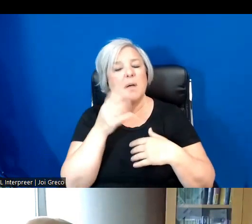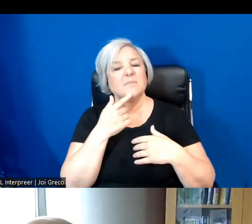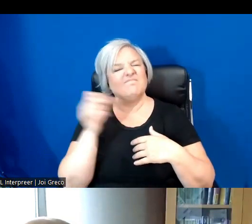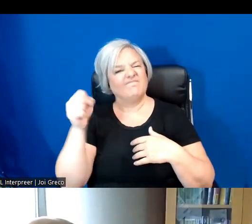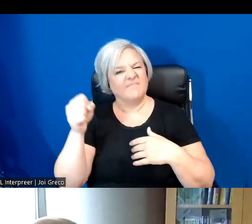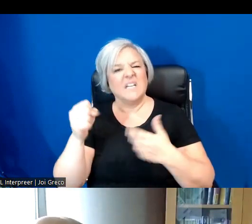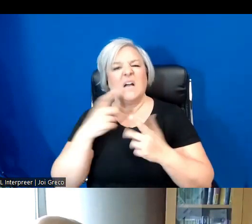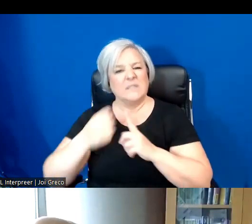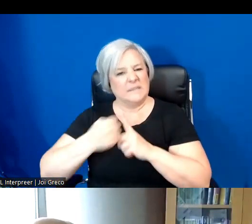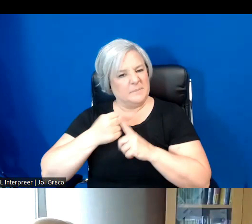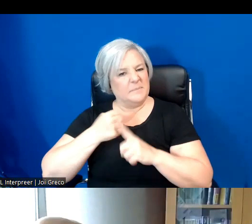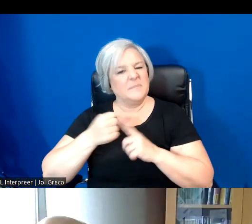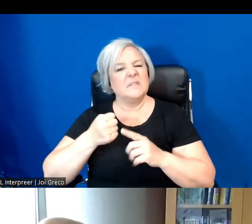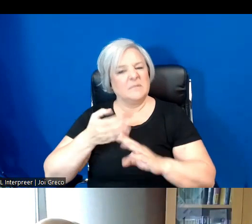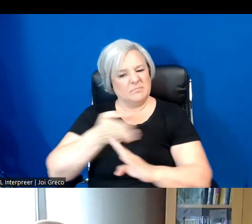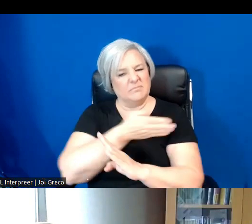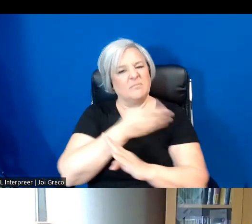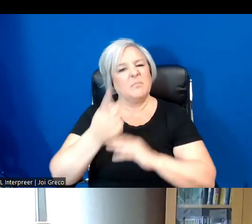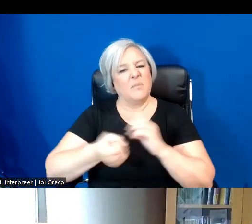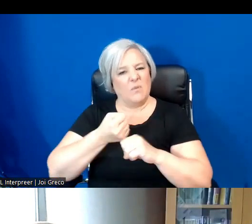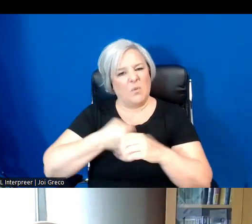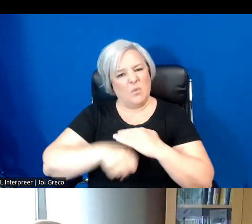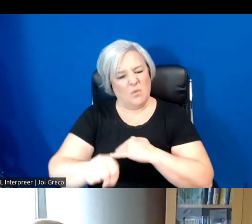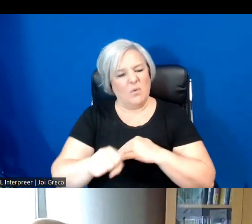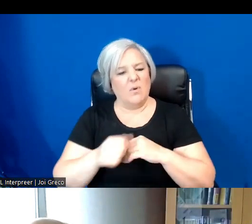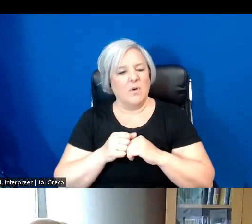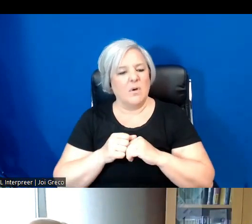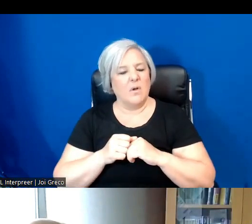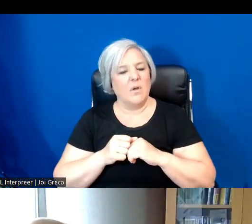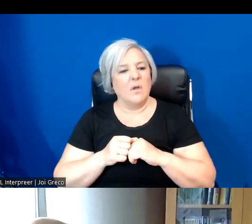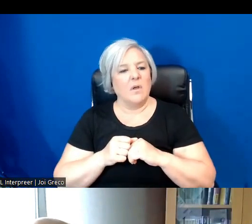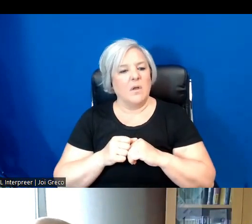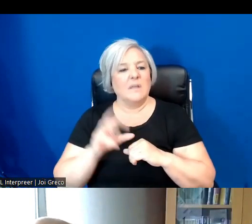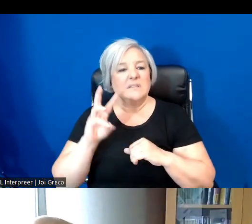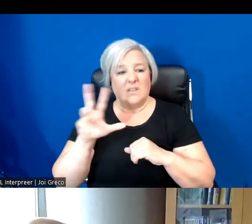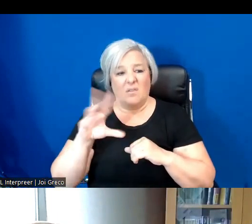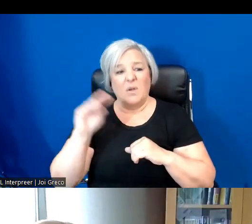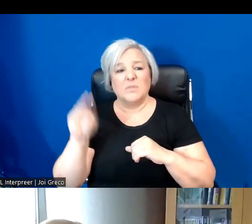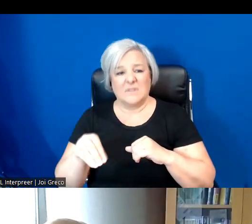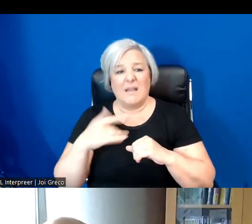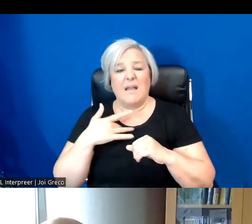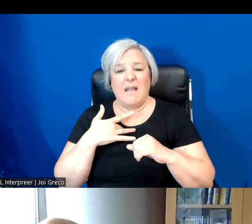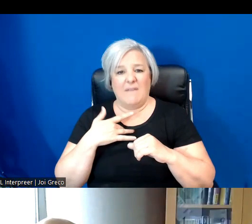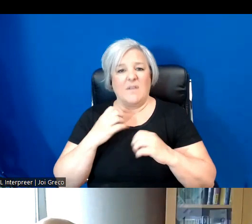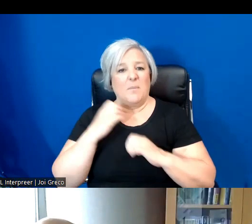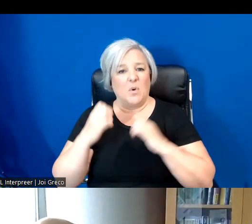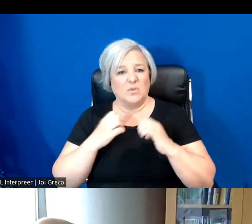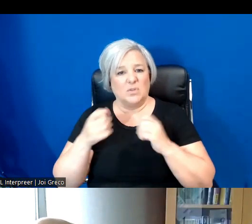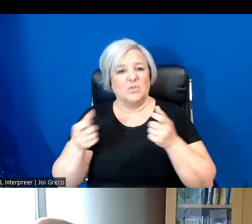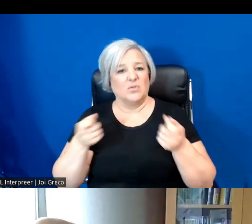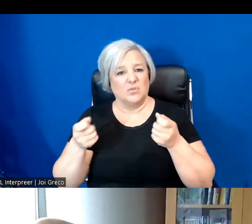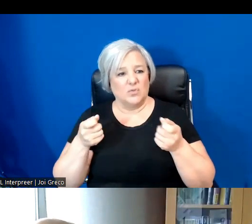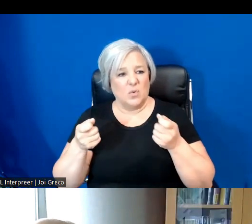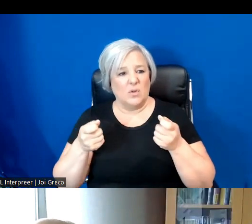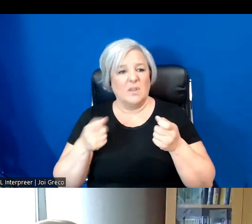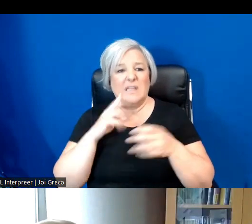violently in that 12 months before birth, kids born to those mothers, 63% of them have an impulse or emotional control problems in